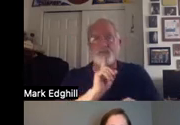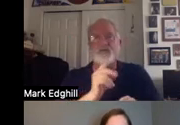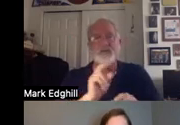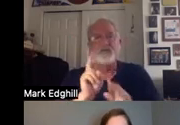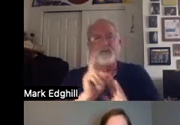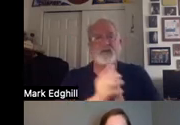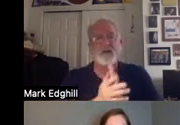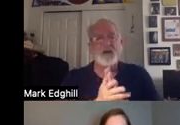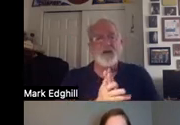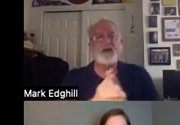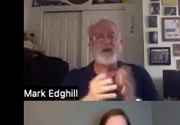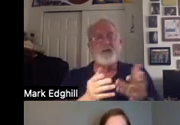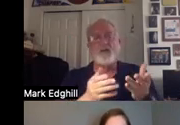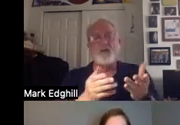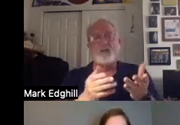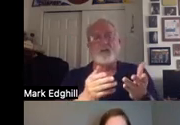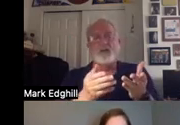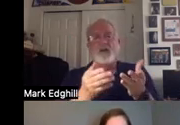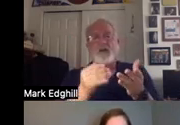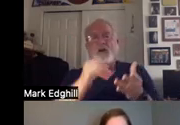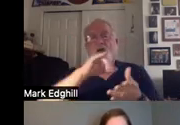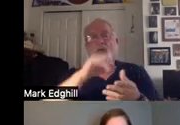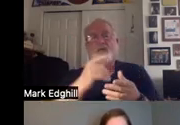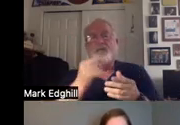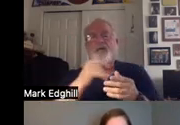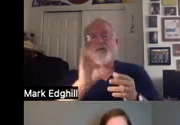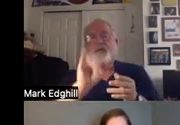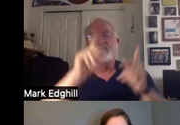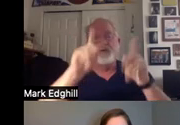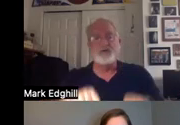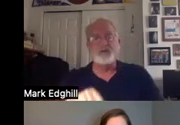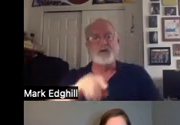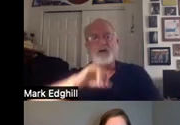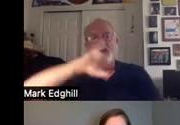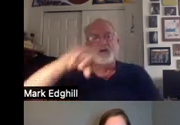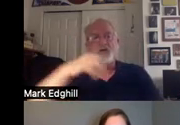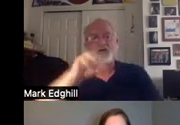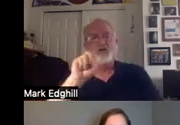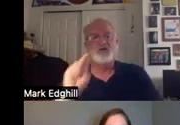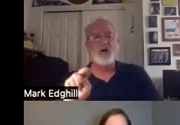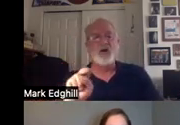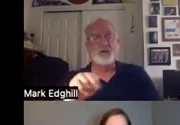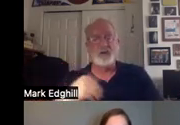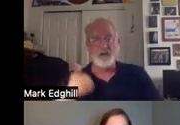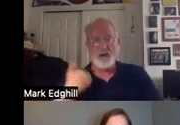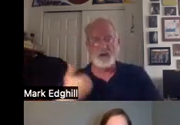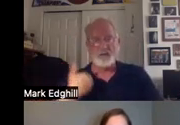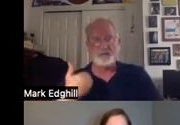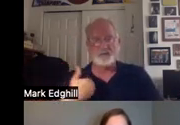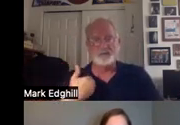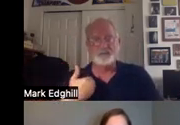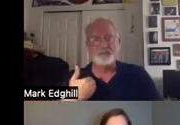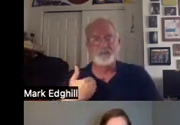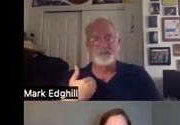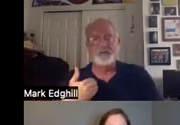Were videos. Okay. Yeah. For this person. These are the videos. So this person,